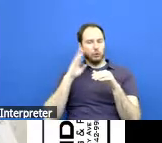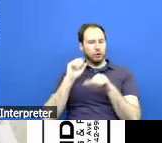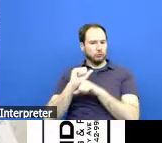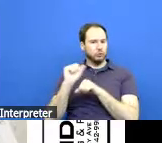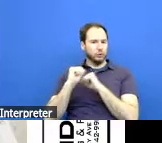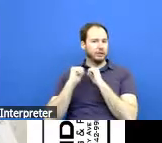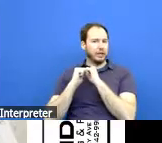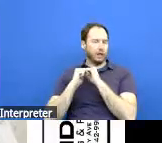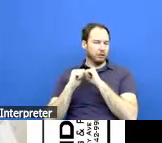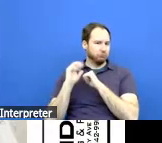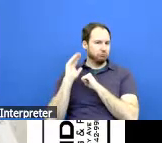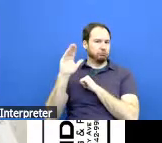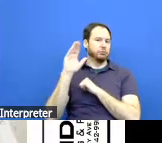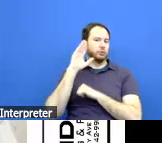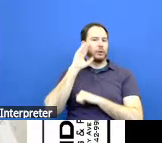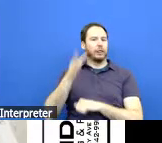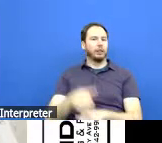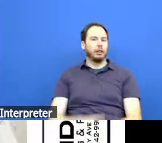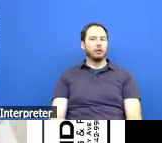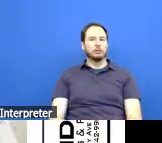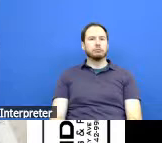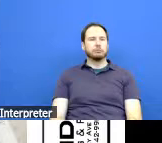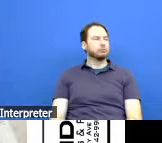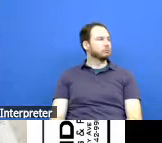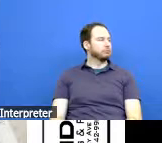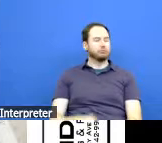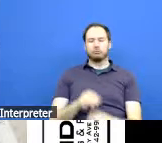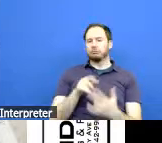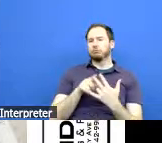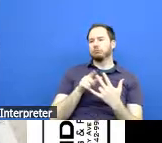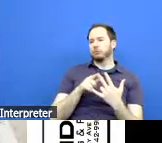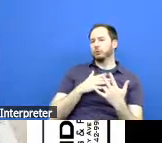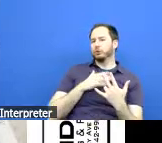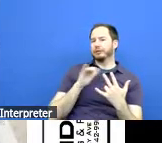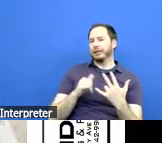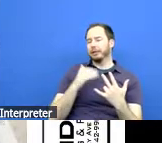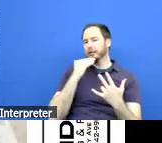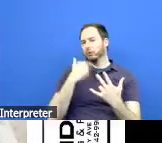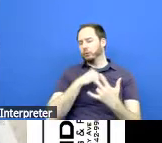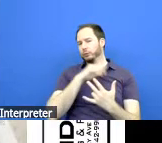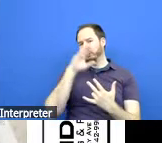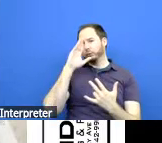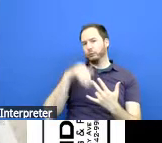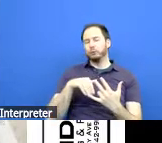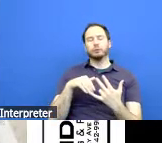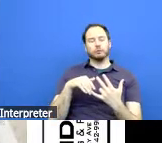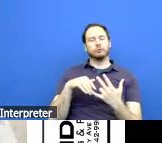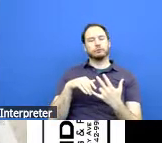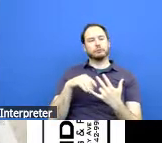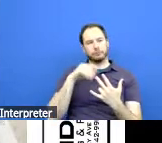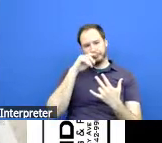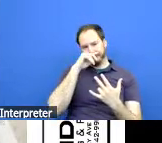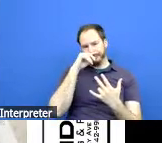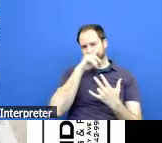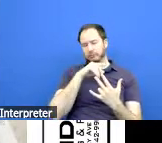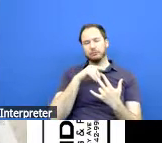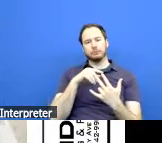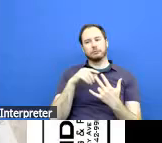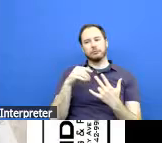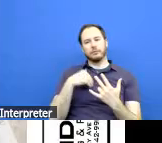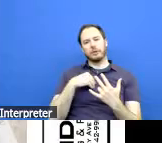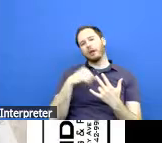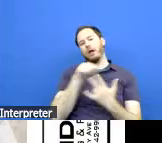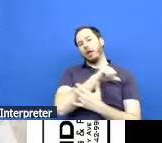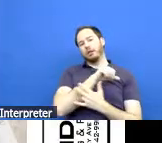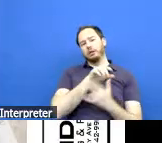a very good outcome. So I just want to make sure. No, we appreciate that. And we know, again, you happen to have another developer